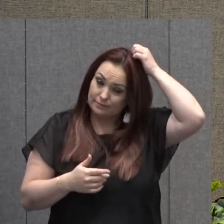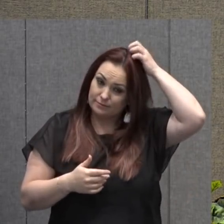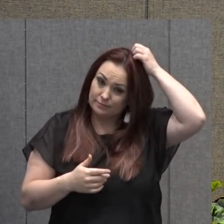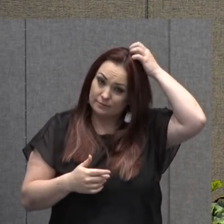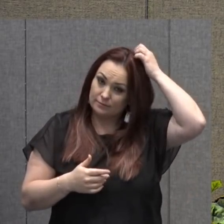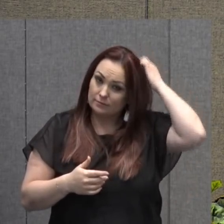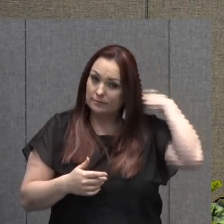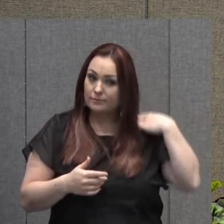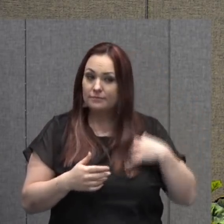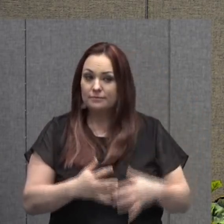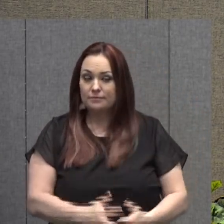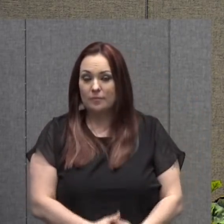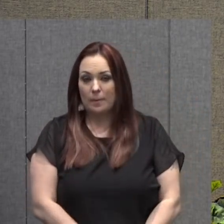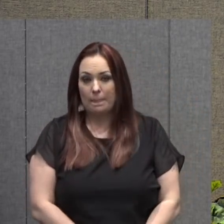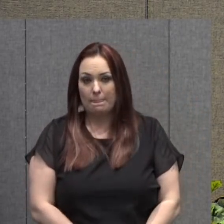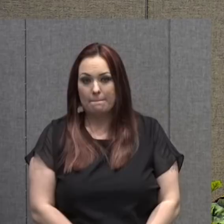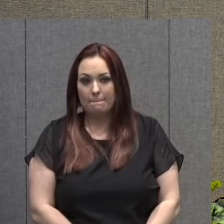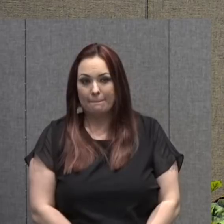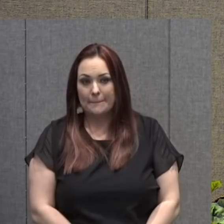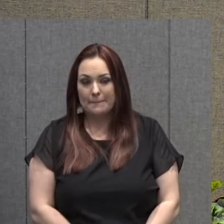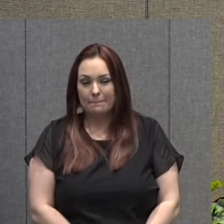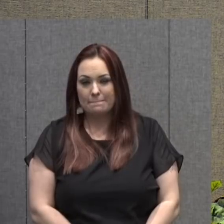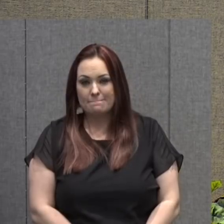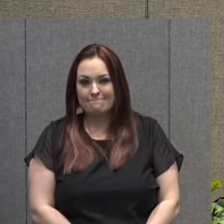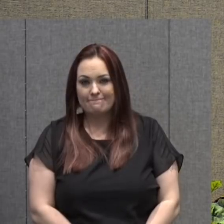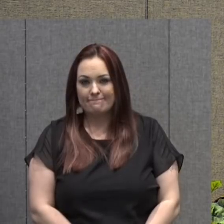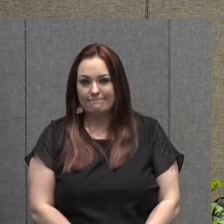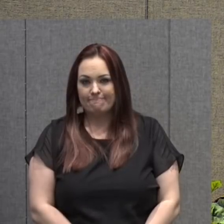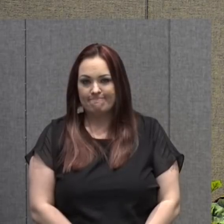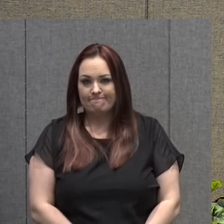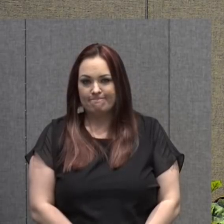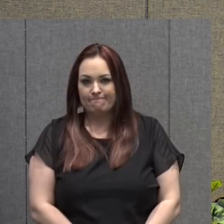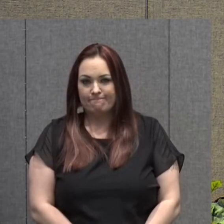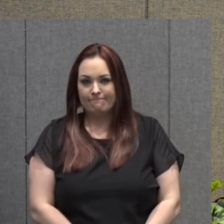since it was so hot,